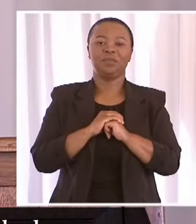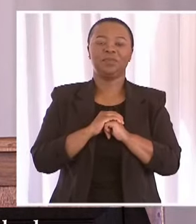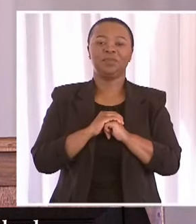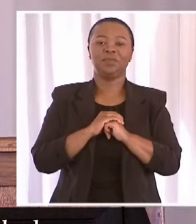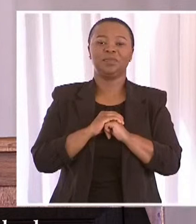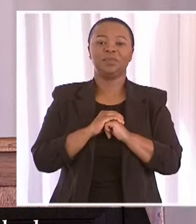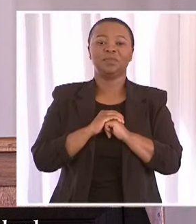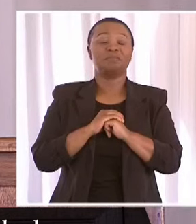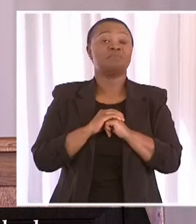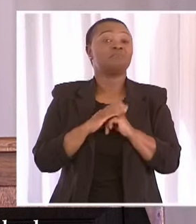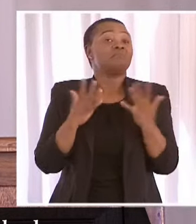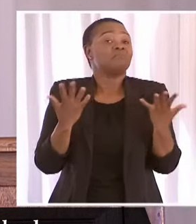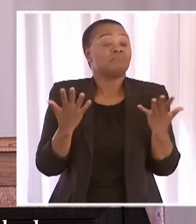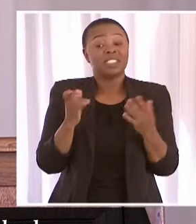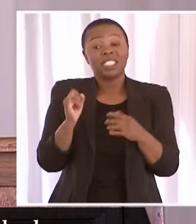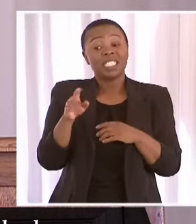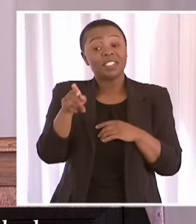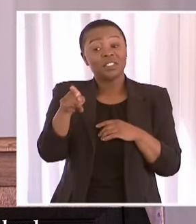And if he wants